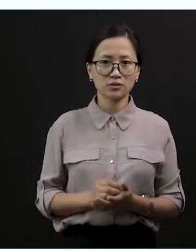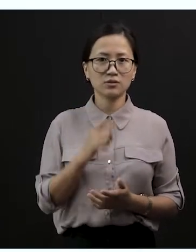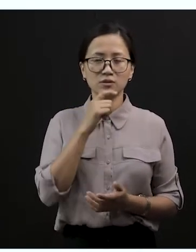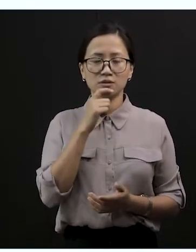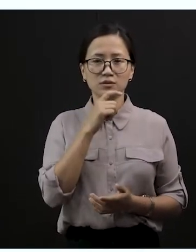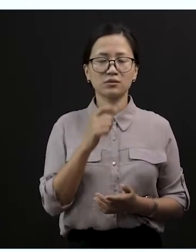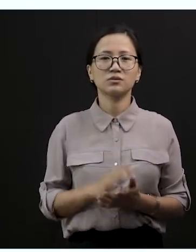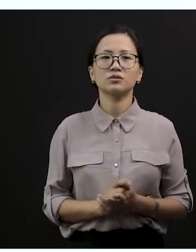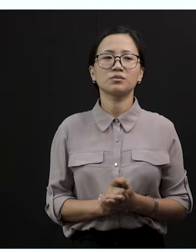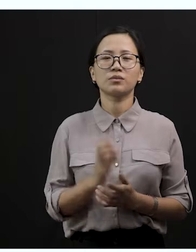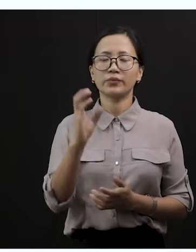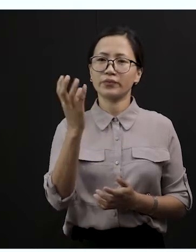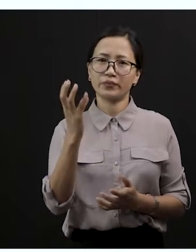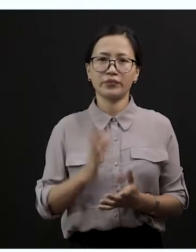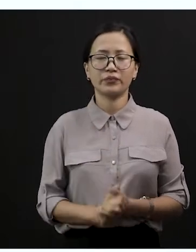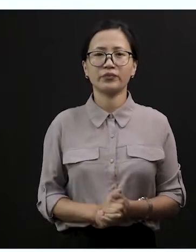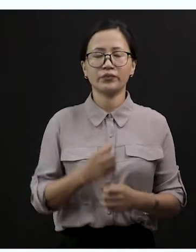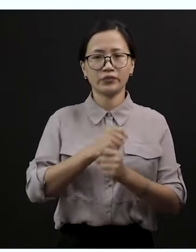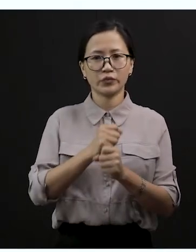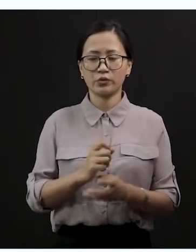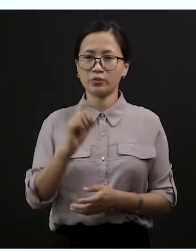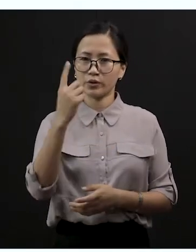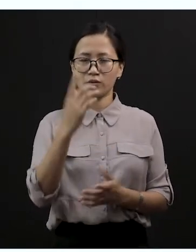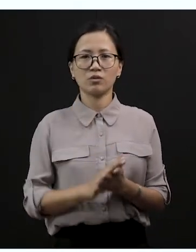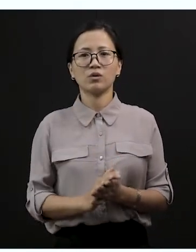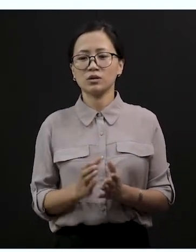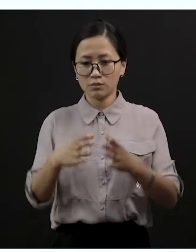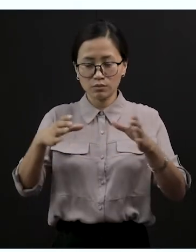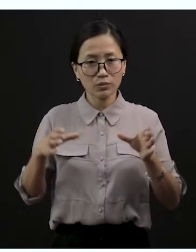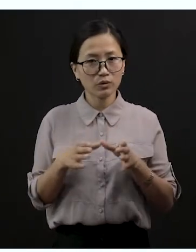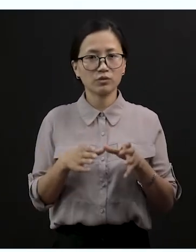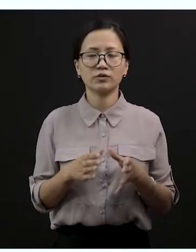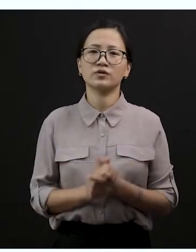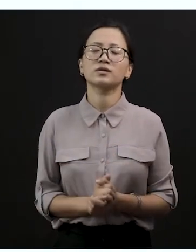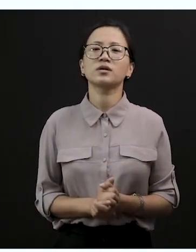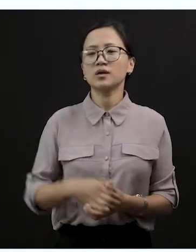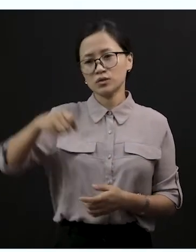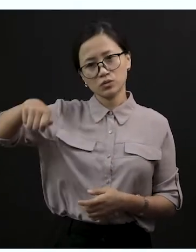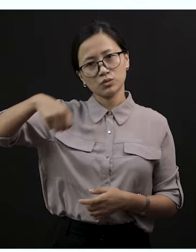soup and asked his wife to make him one bowl of tomato soup,